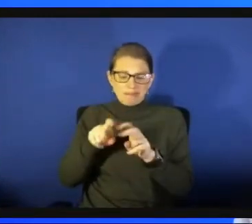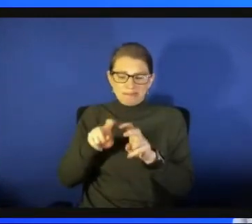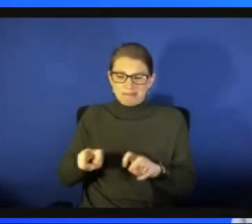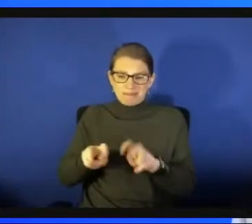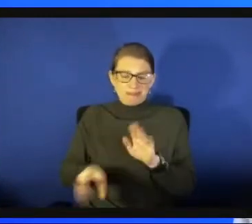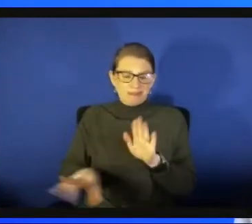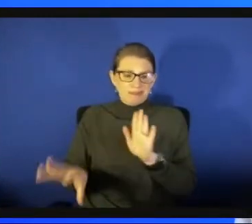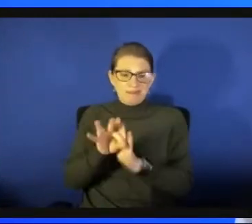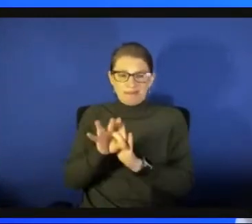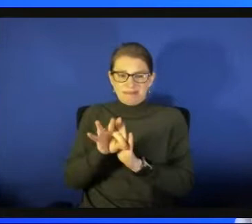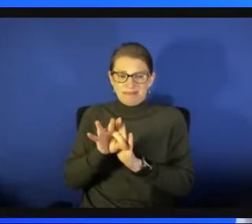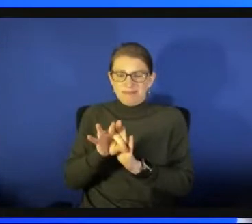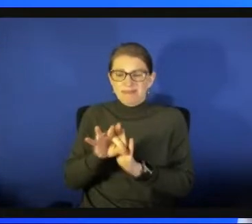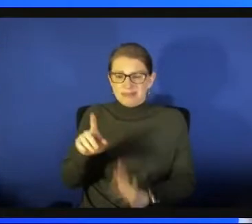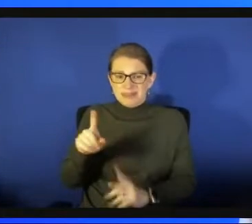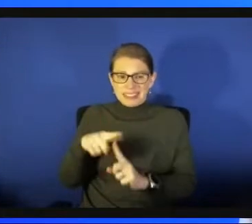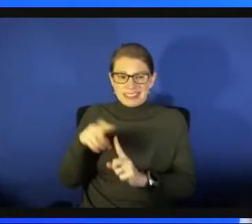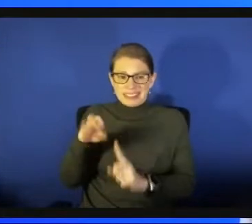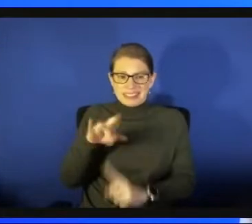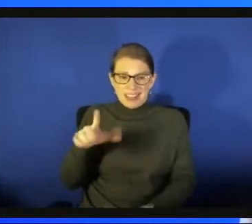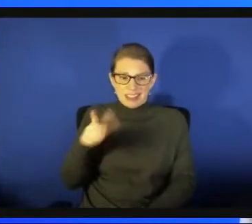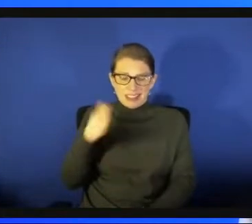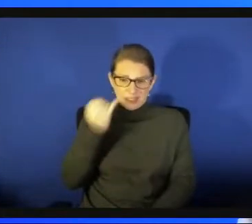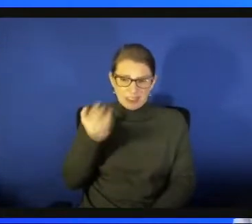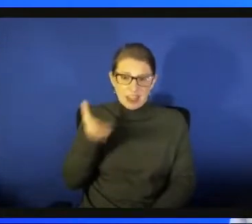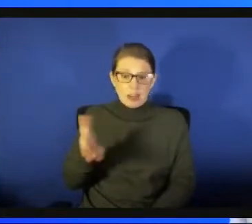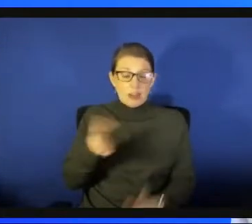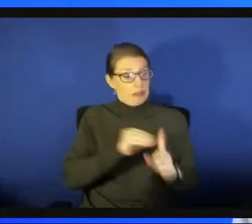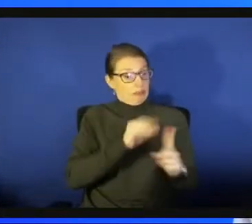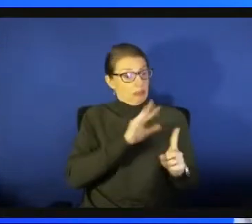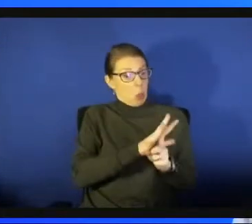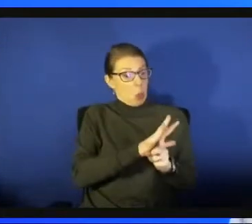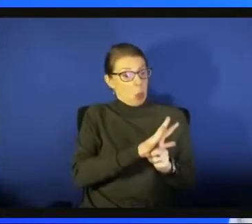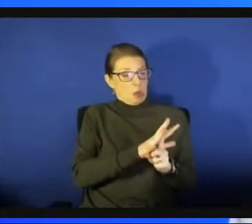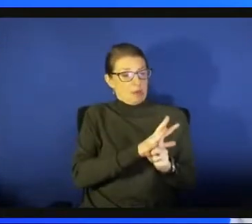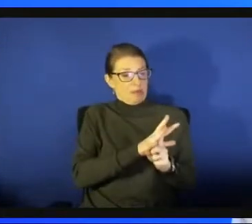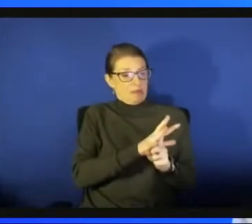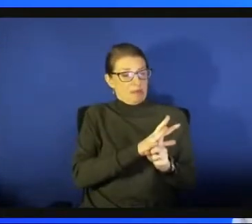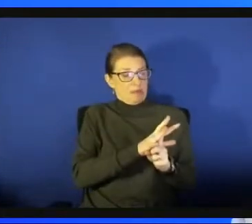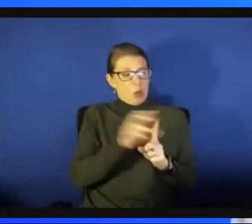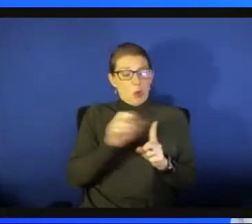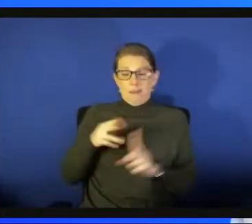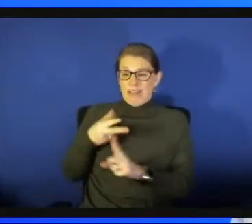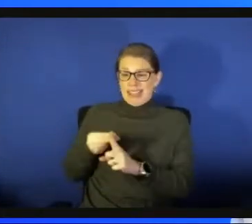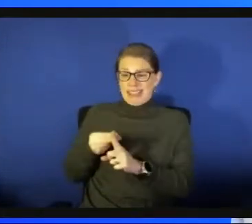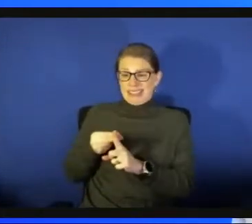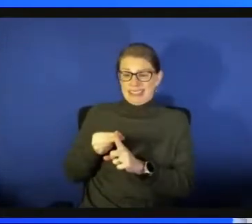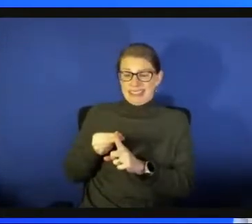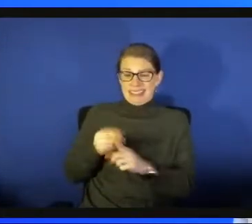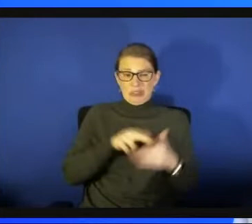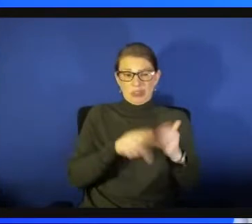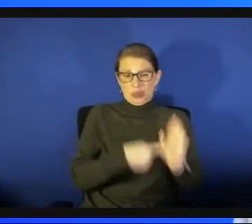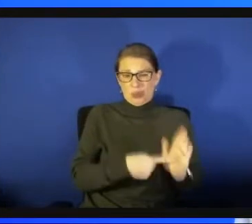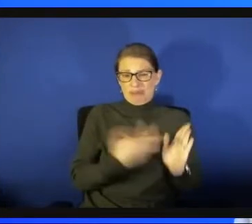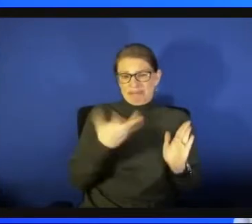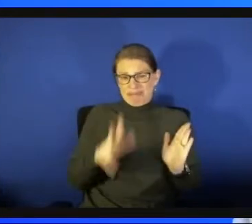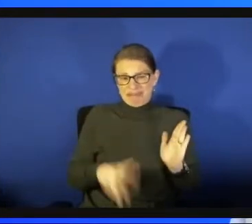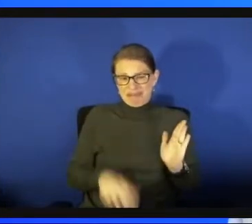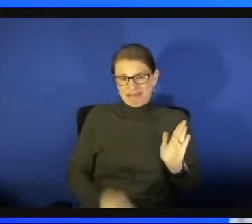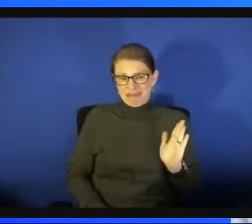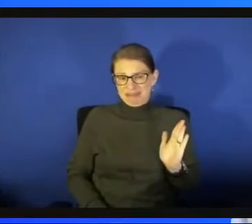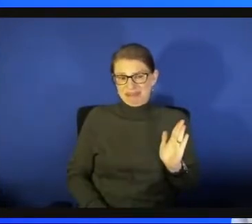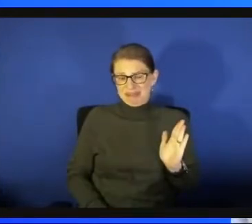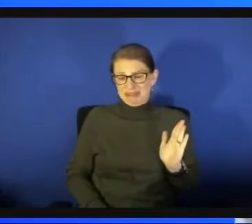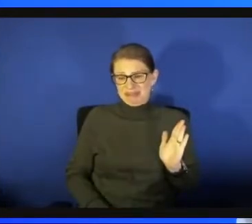tests really only tell you if you've had exposure to the virus or the vaccine, but they should not be used to inform you of